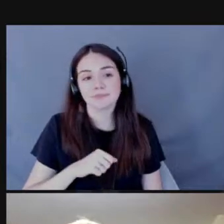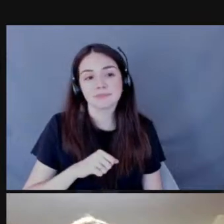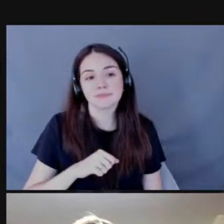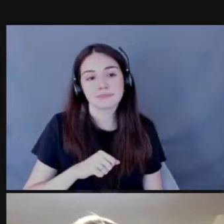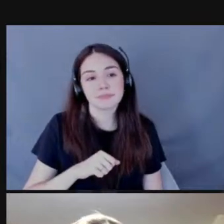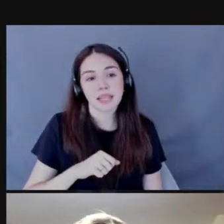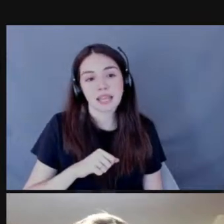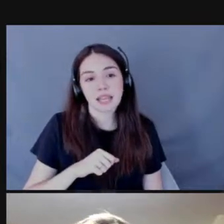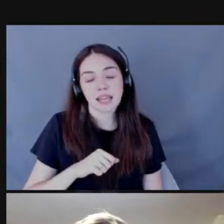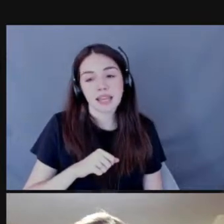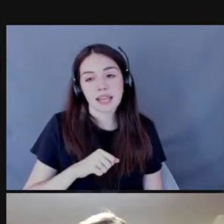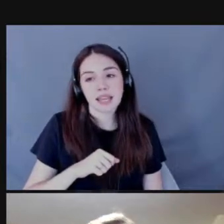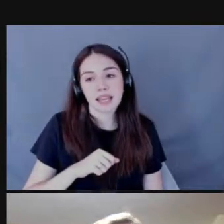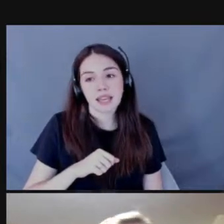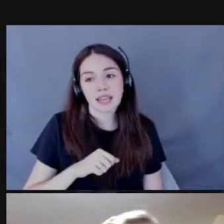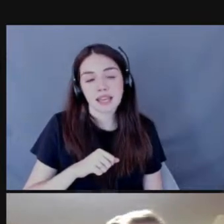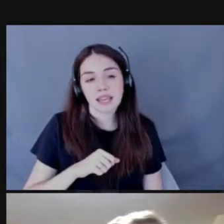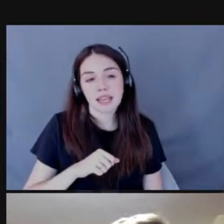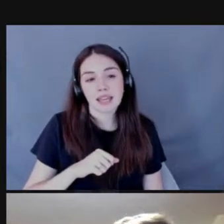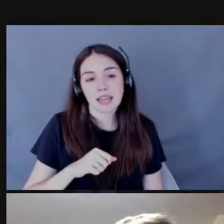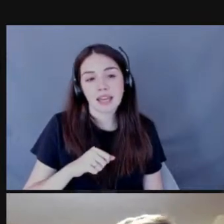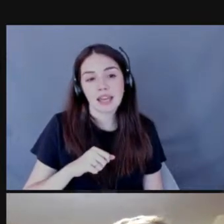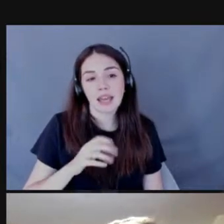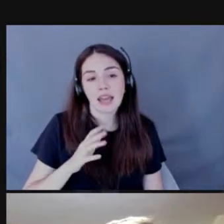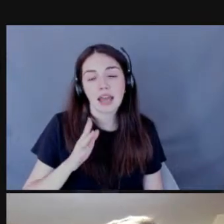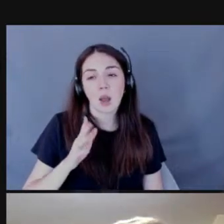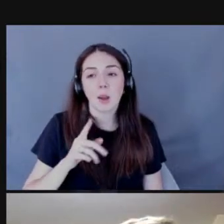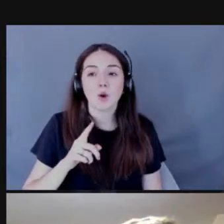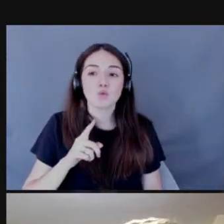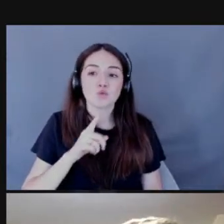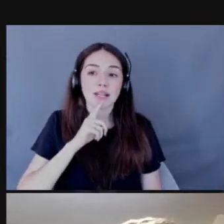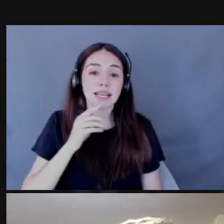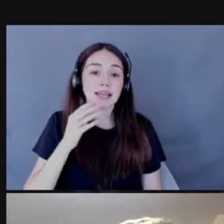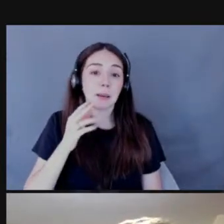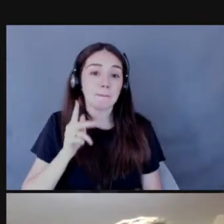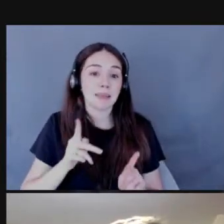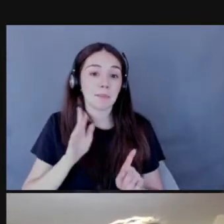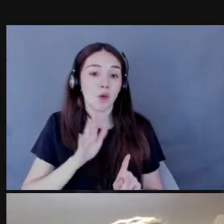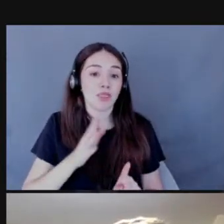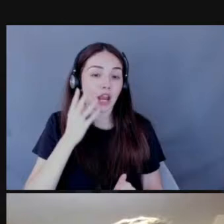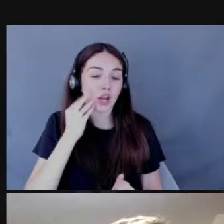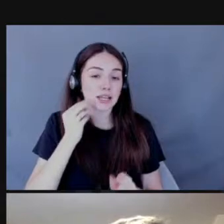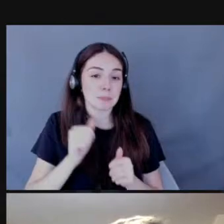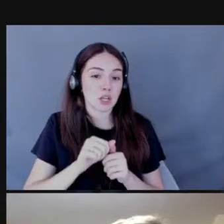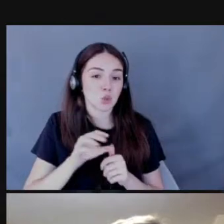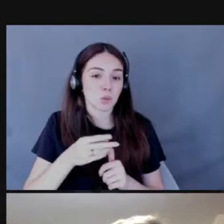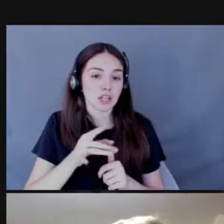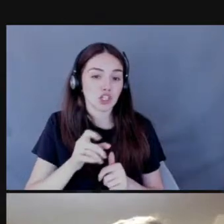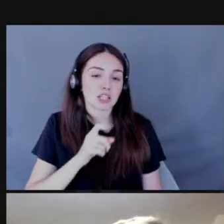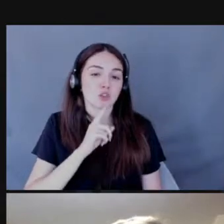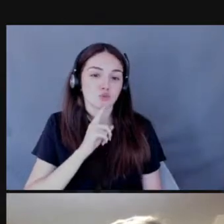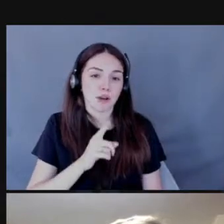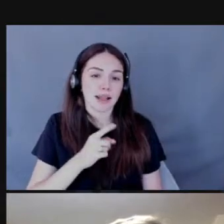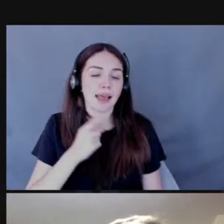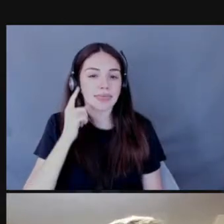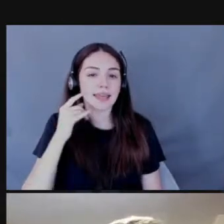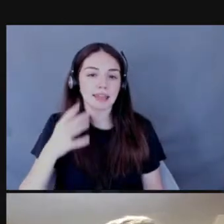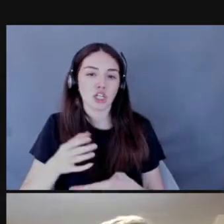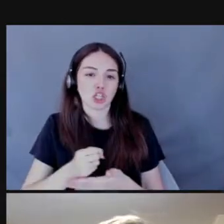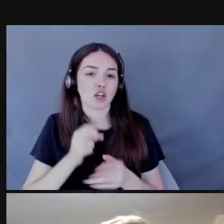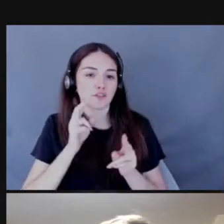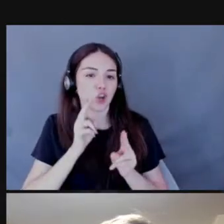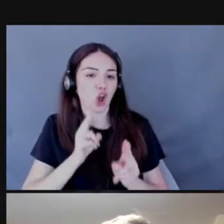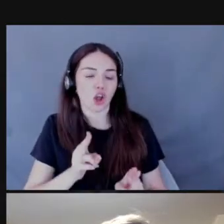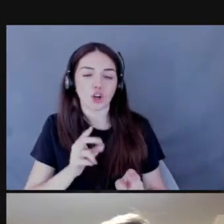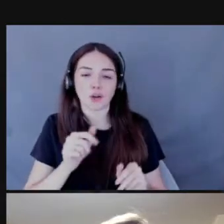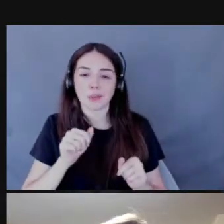I wouldn't like to say, but the experience that people had with Chessie was real. And I think that deserves being honored. We can interpret it